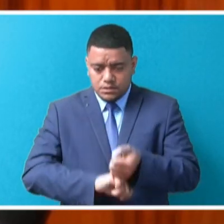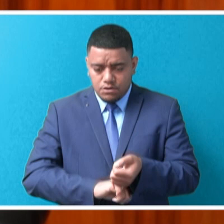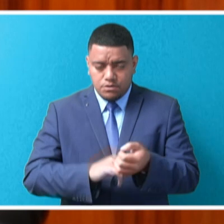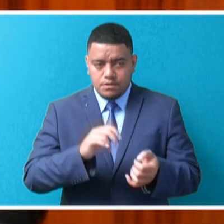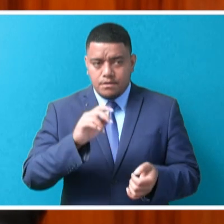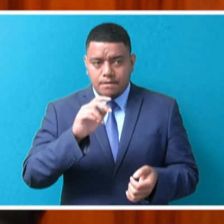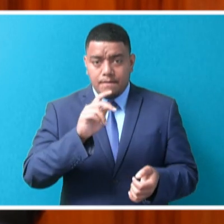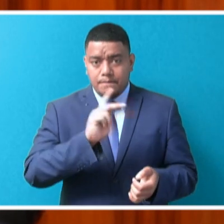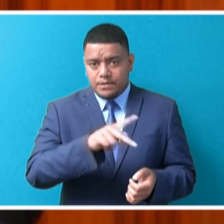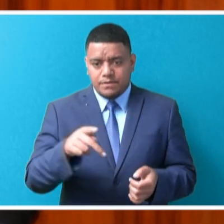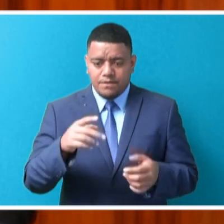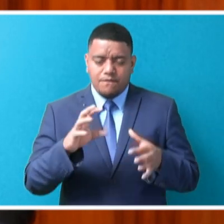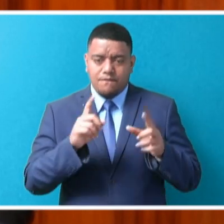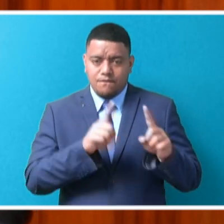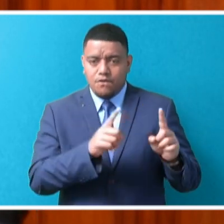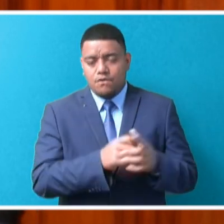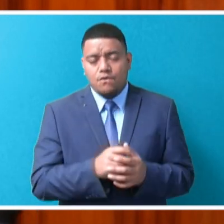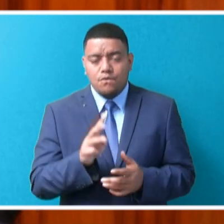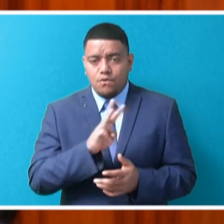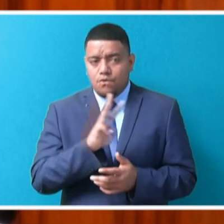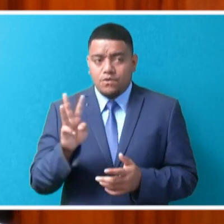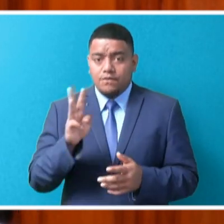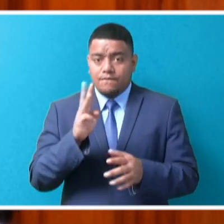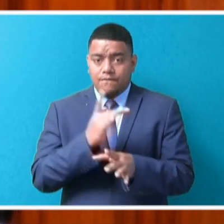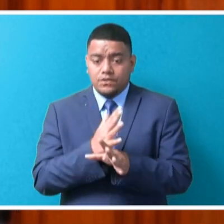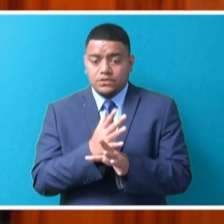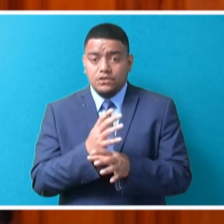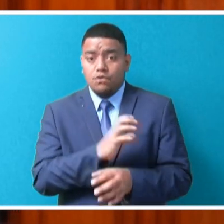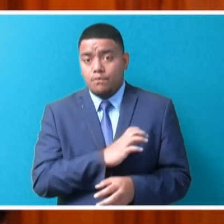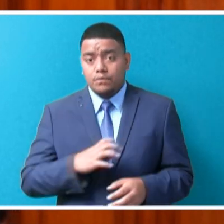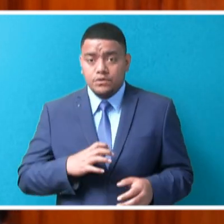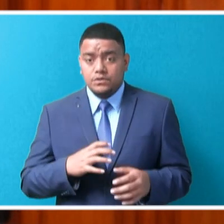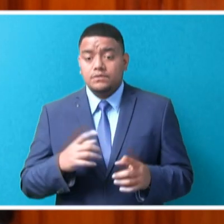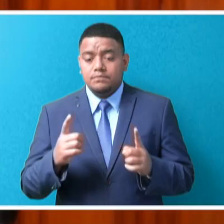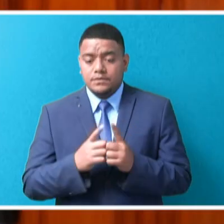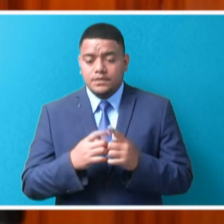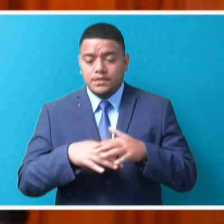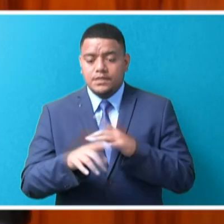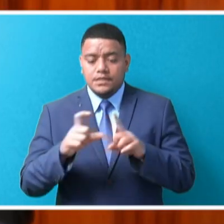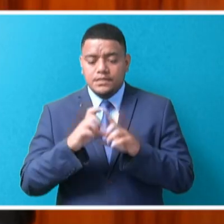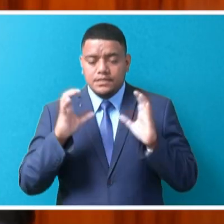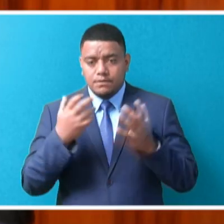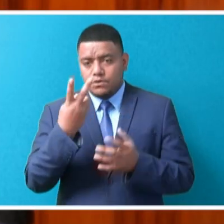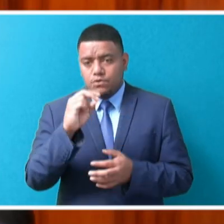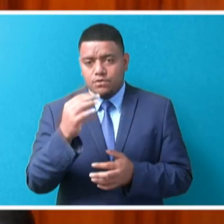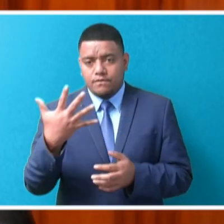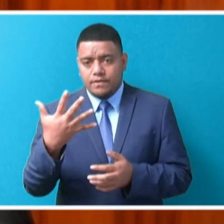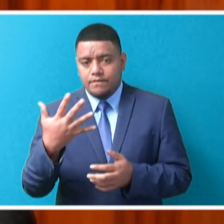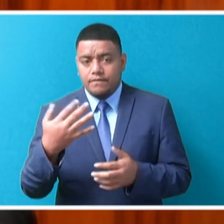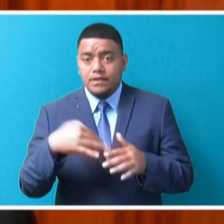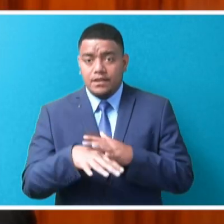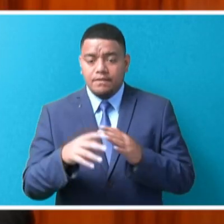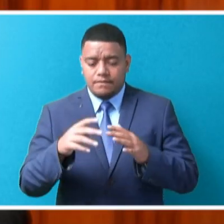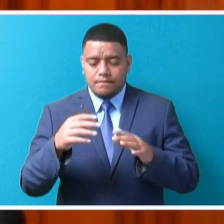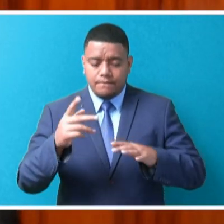Management Procedure at the Western Central Pacific Fisheries Commission meeting in December of 2025 in Manila, Philippines.